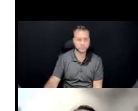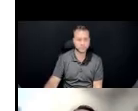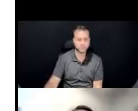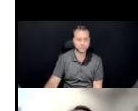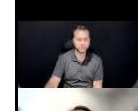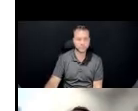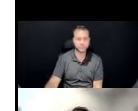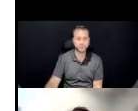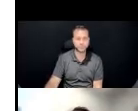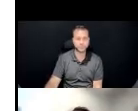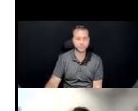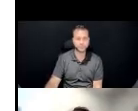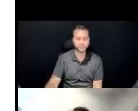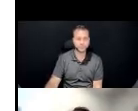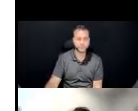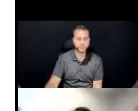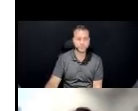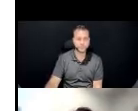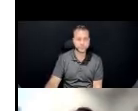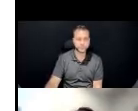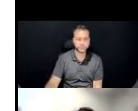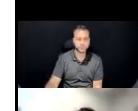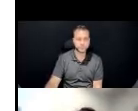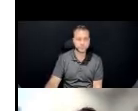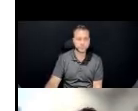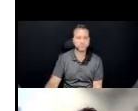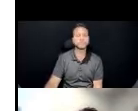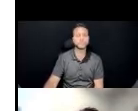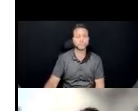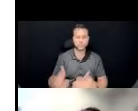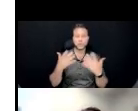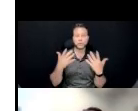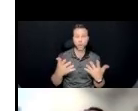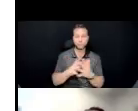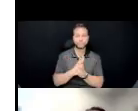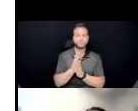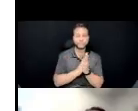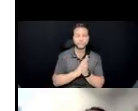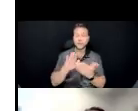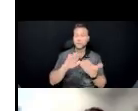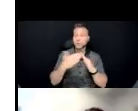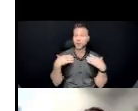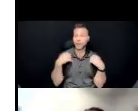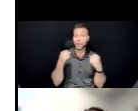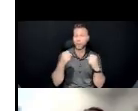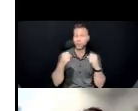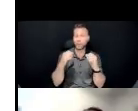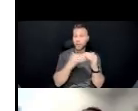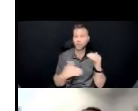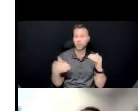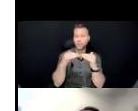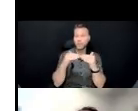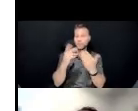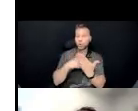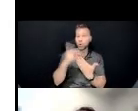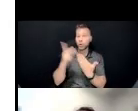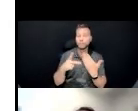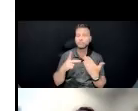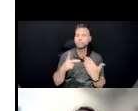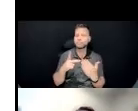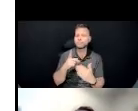So just a quick overview of the Community Health Equity Initiative. We collect data on